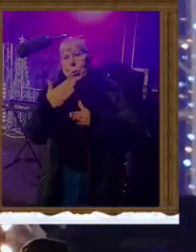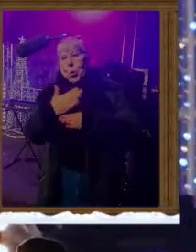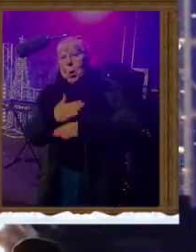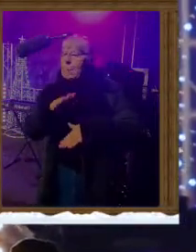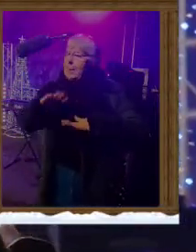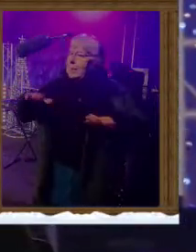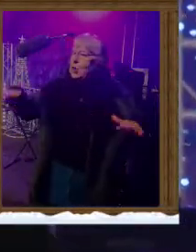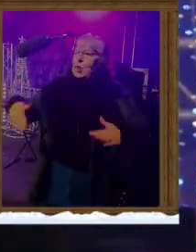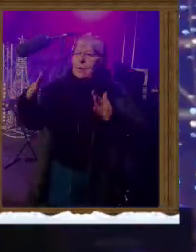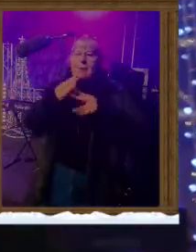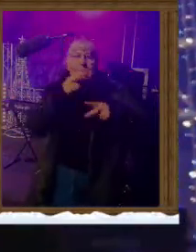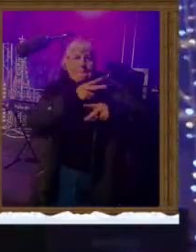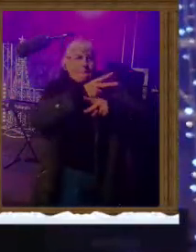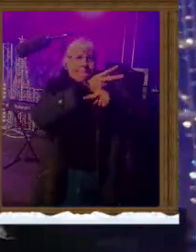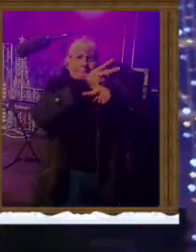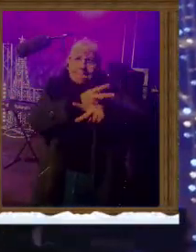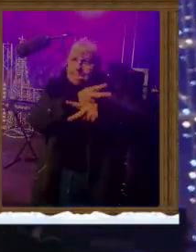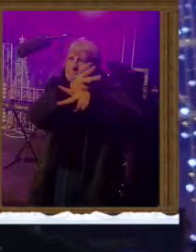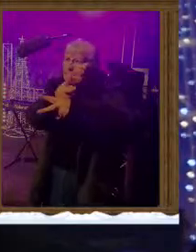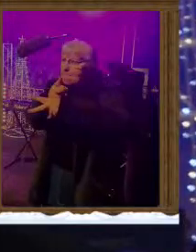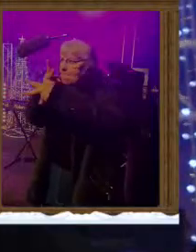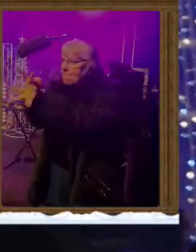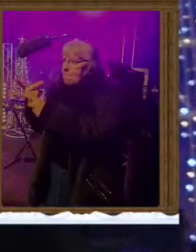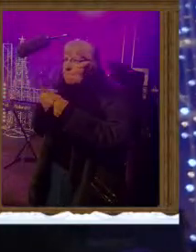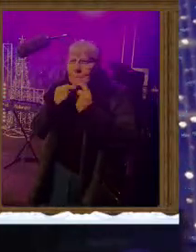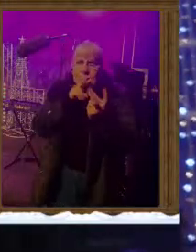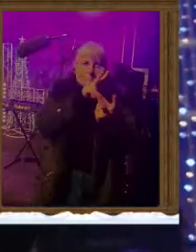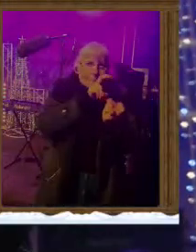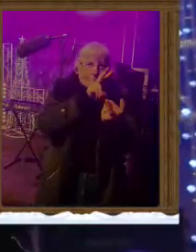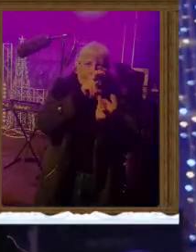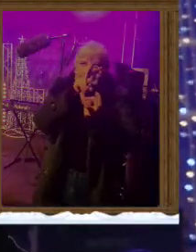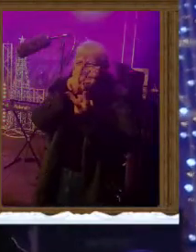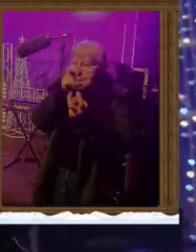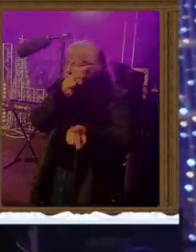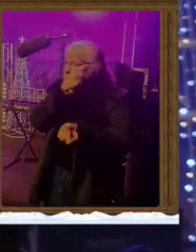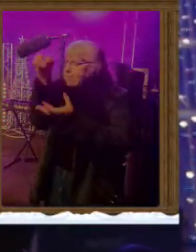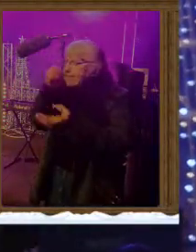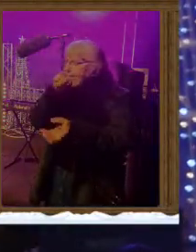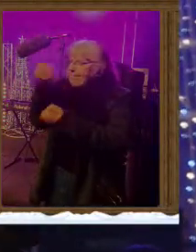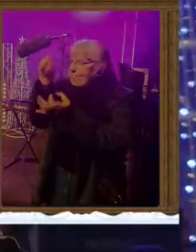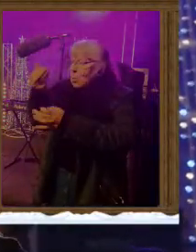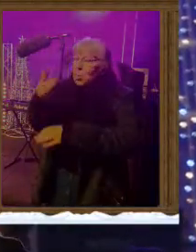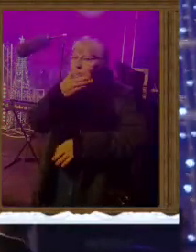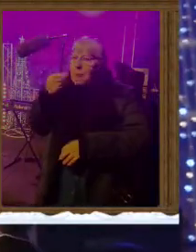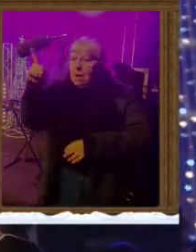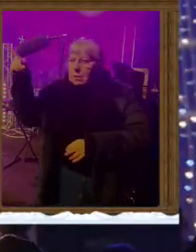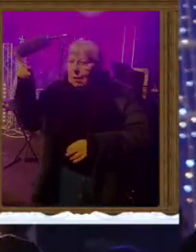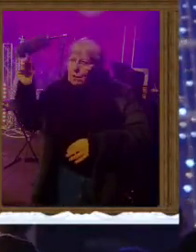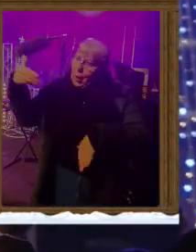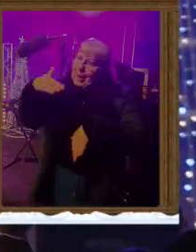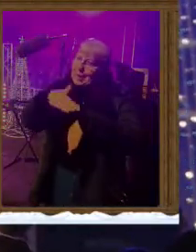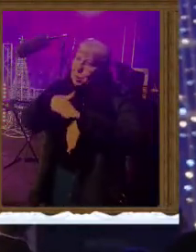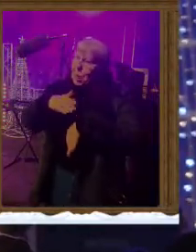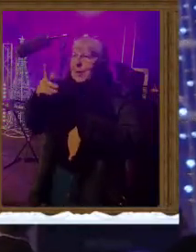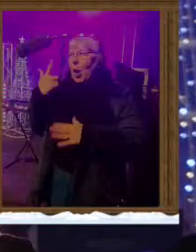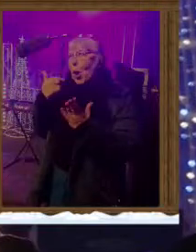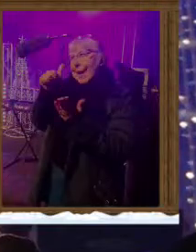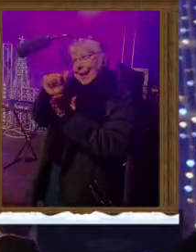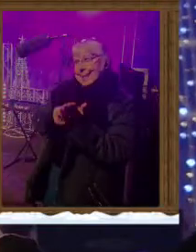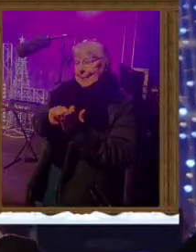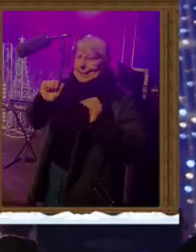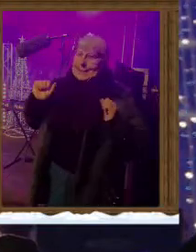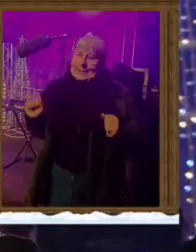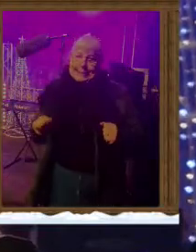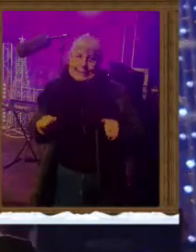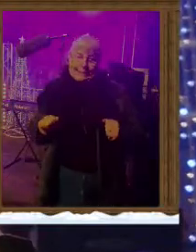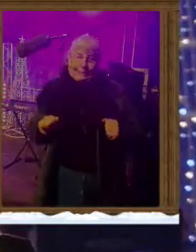the children of the house, compile information, and report back to Santa so he can make his naughty or nice list.